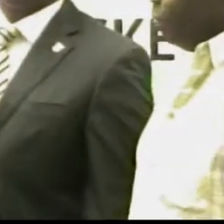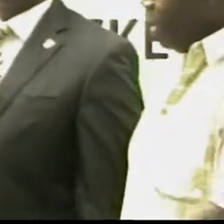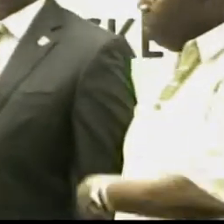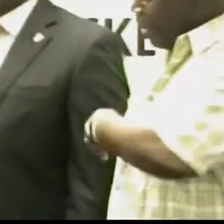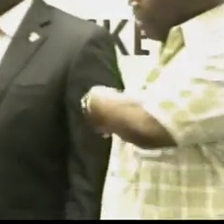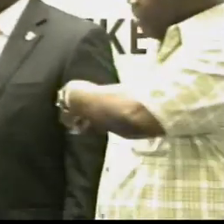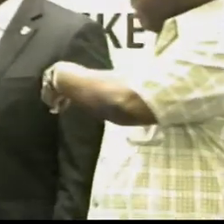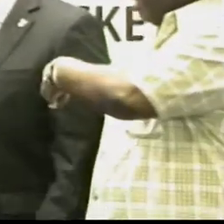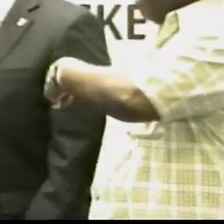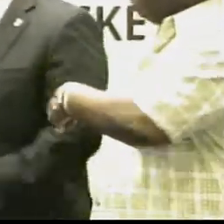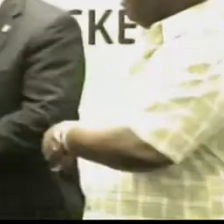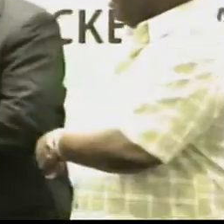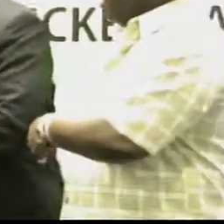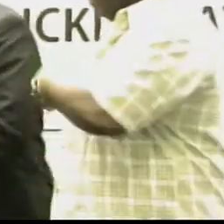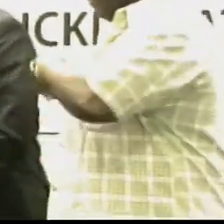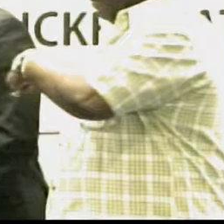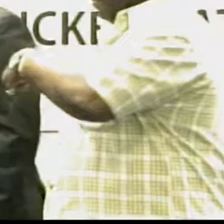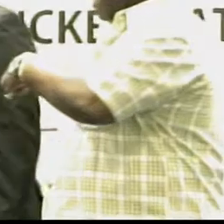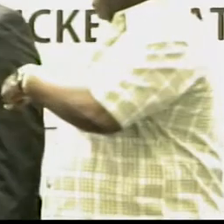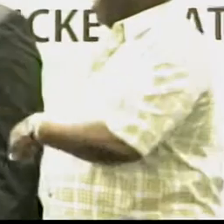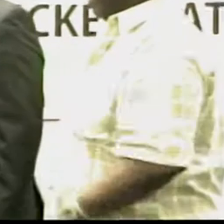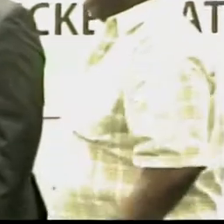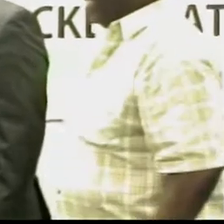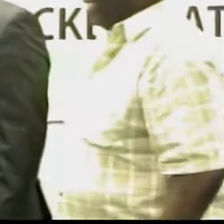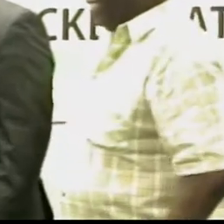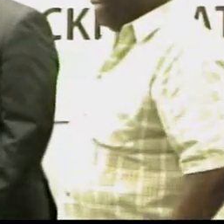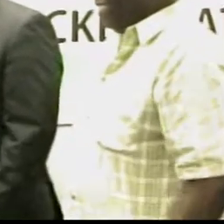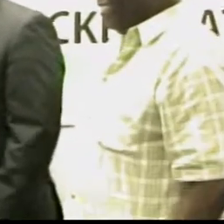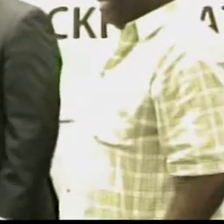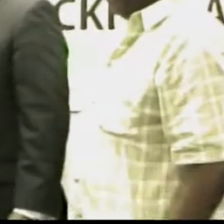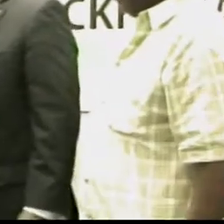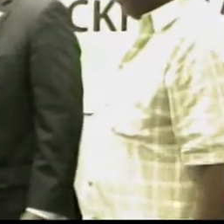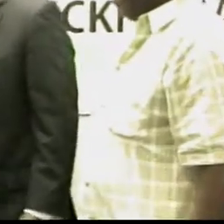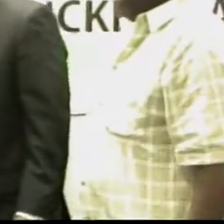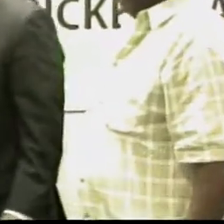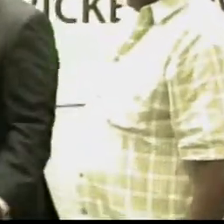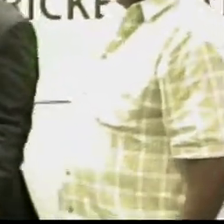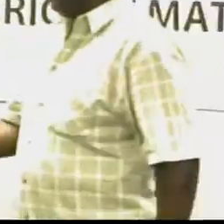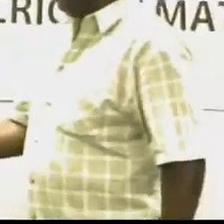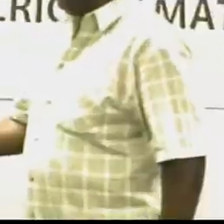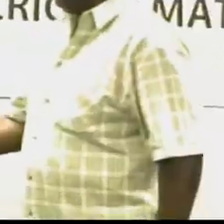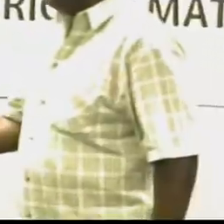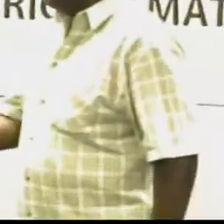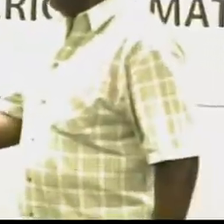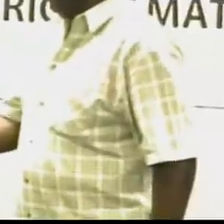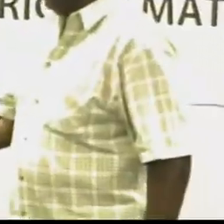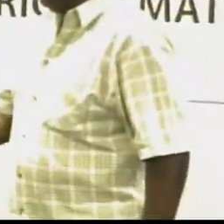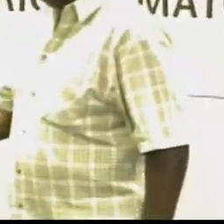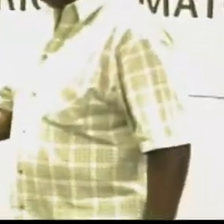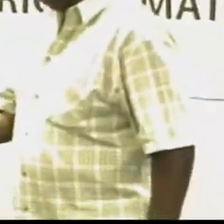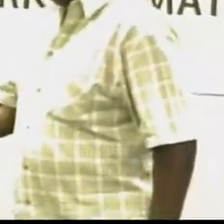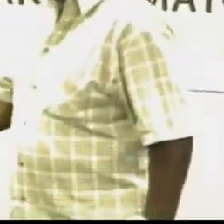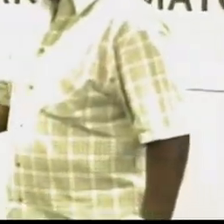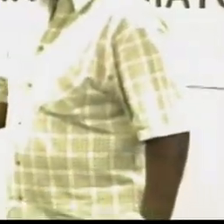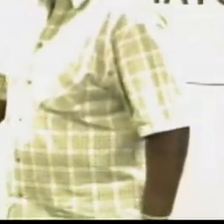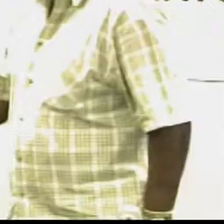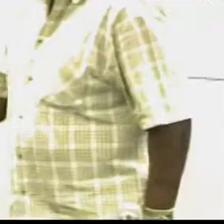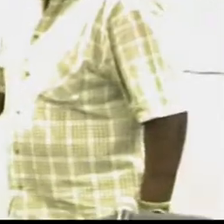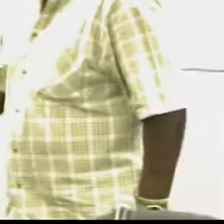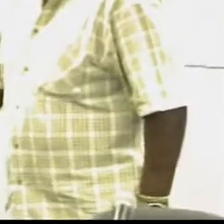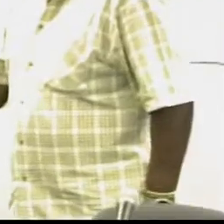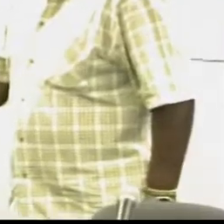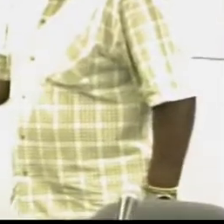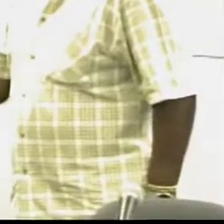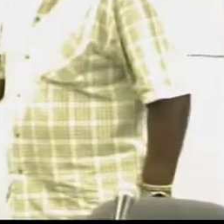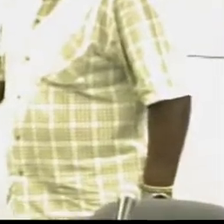International Transport, takes over the position at the BCA from interim CEO David Dean. Lynch was officially introduced to the